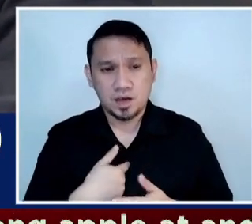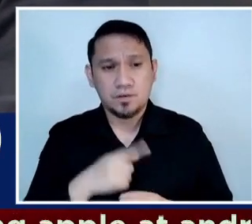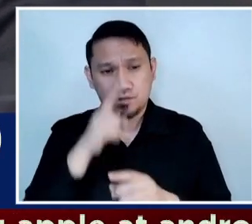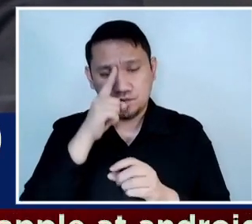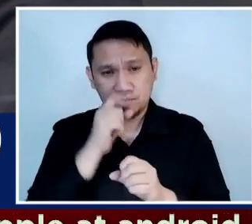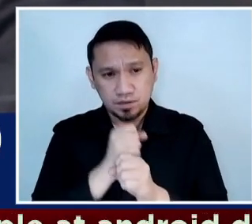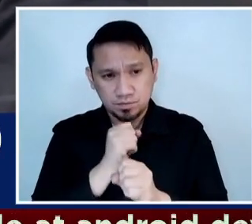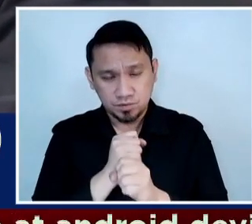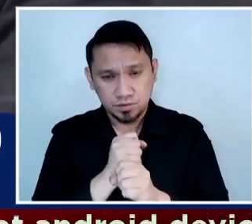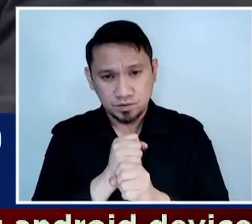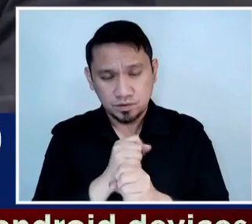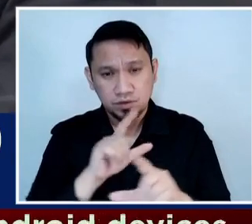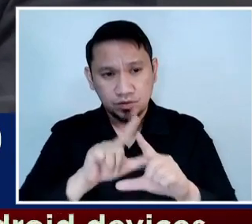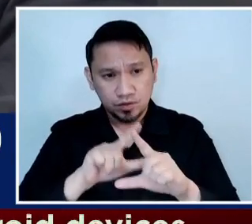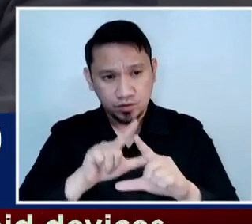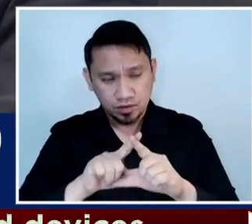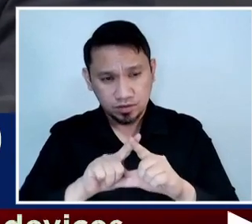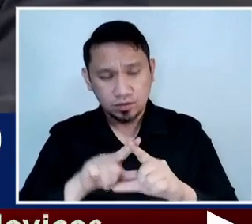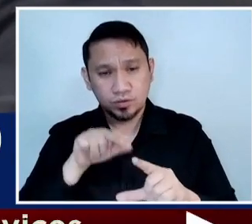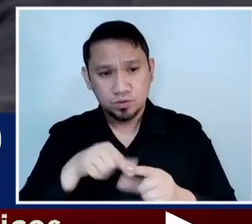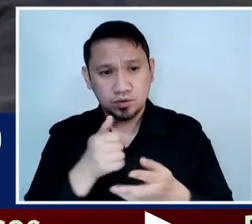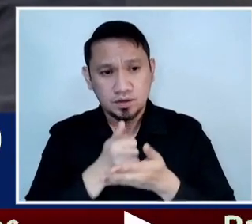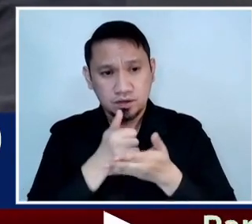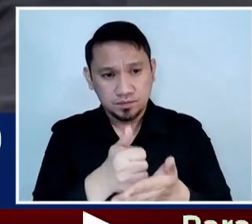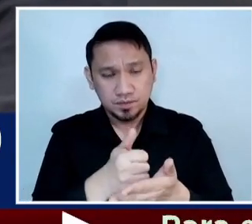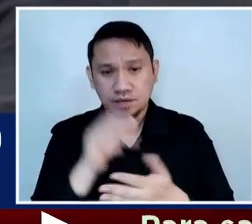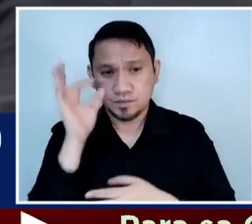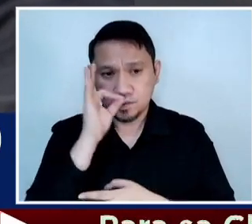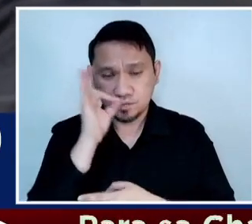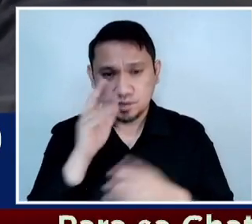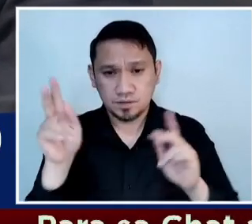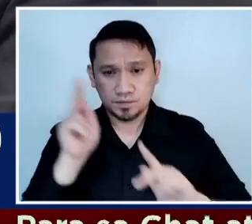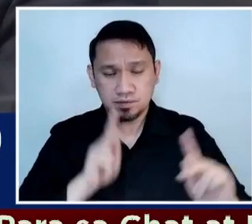aking hangarin na makatulong sa sambayan ng Pilipino.